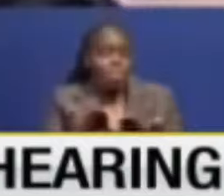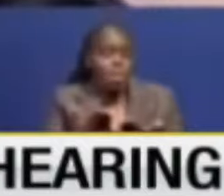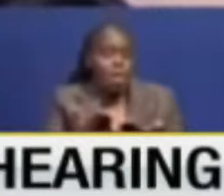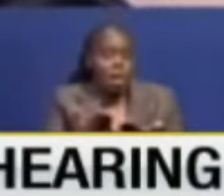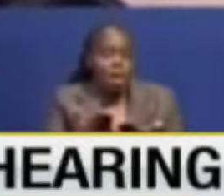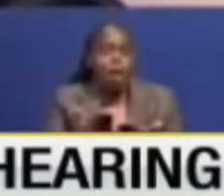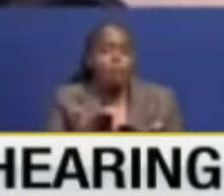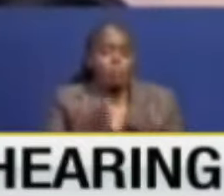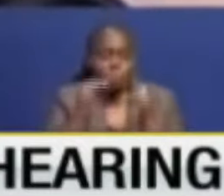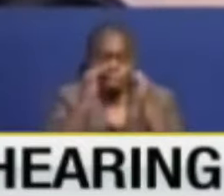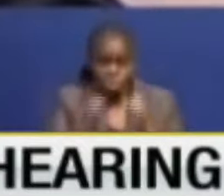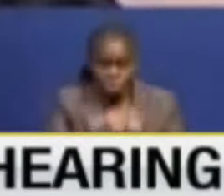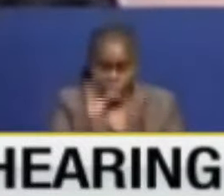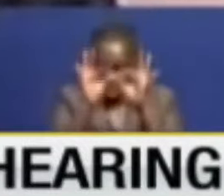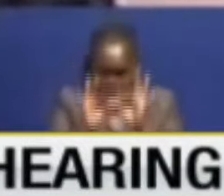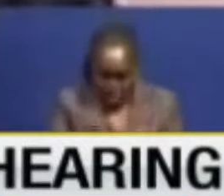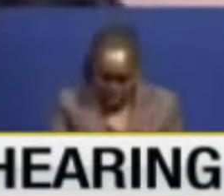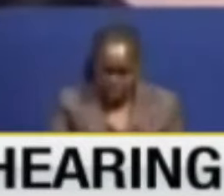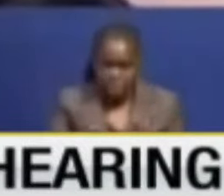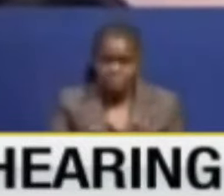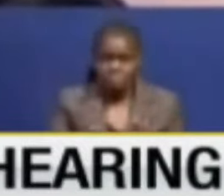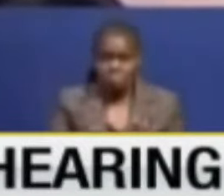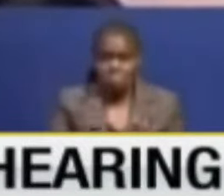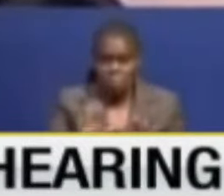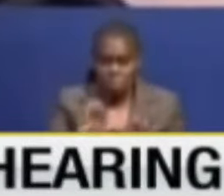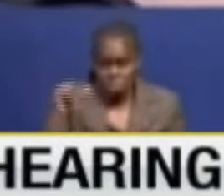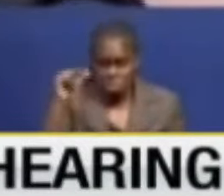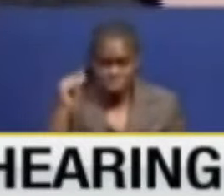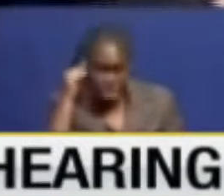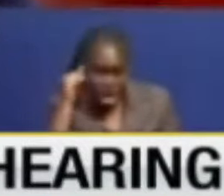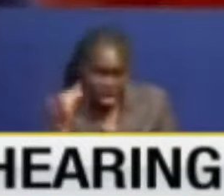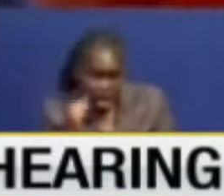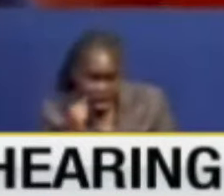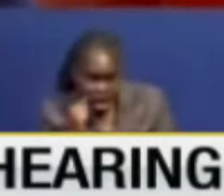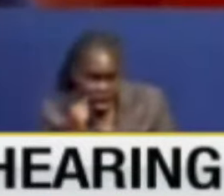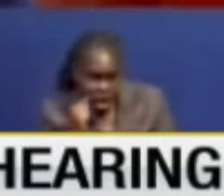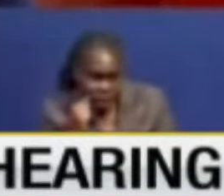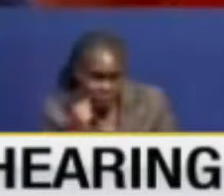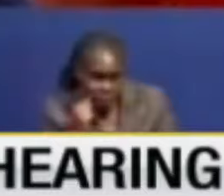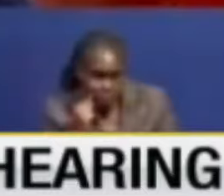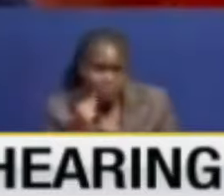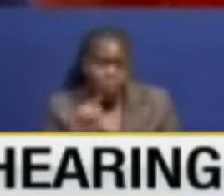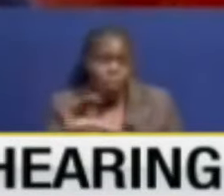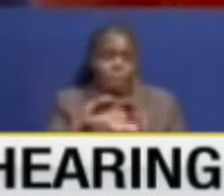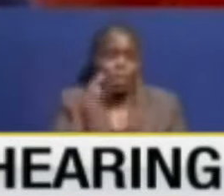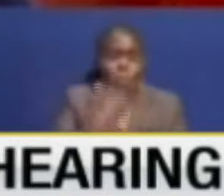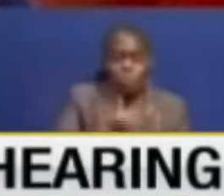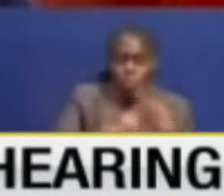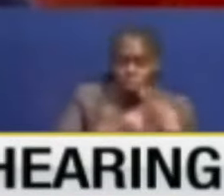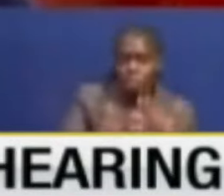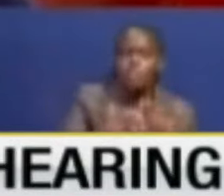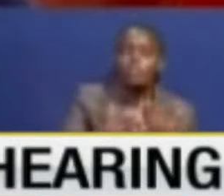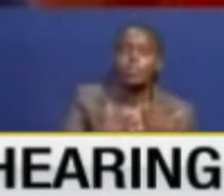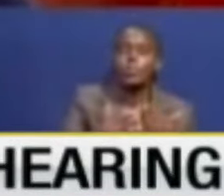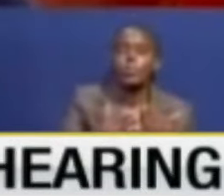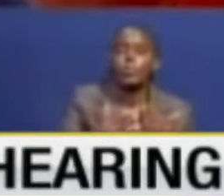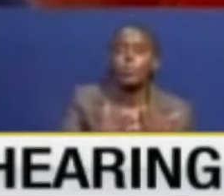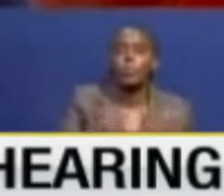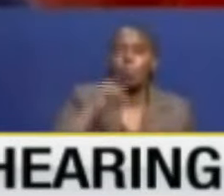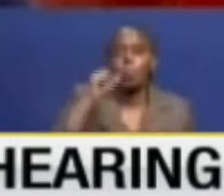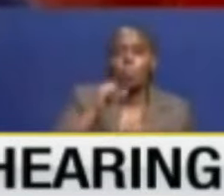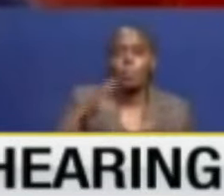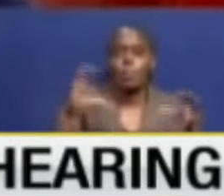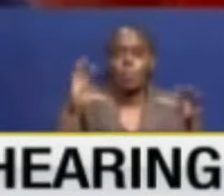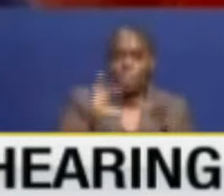hold individuals accountable, irrespective of your agenda, irrespective of your association, irrespective of your